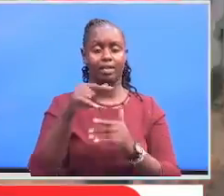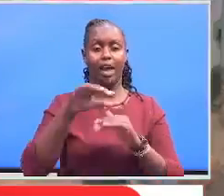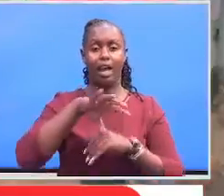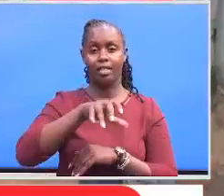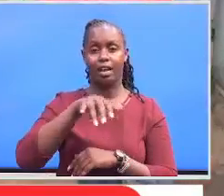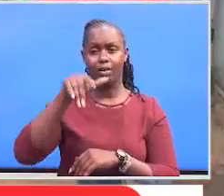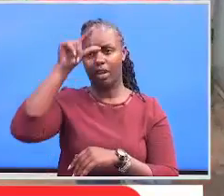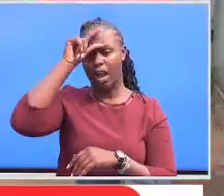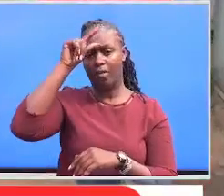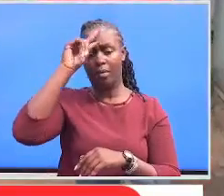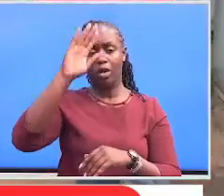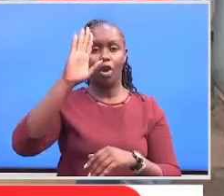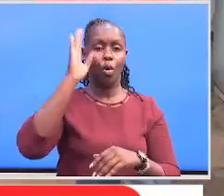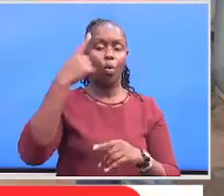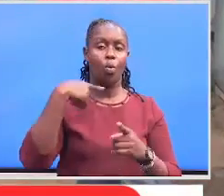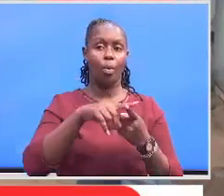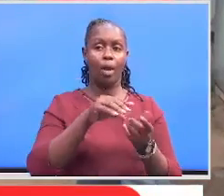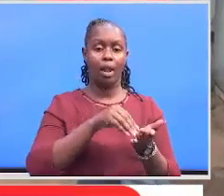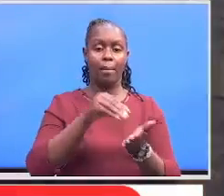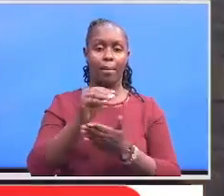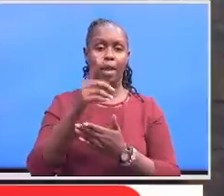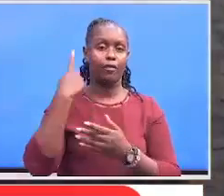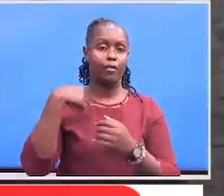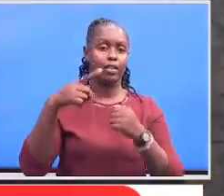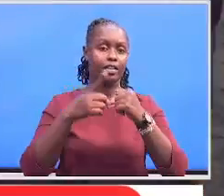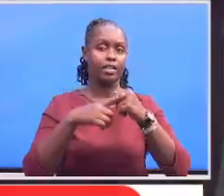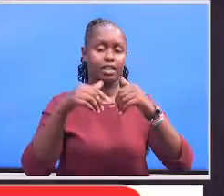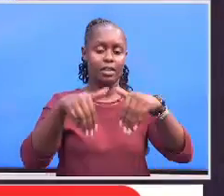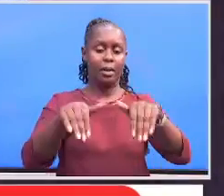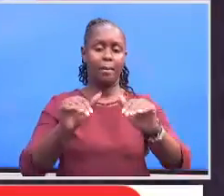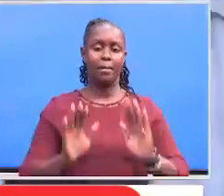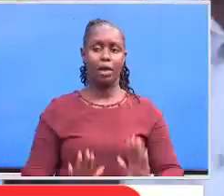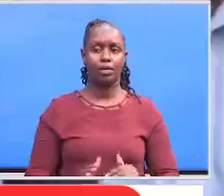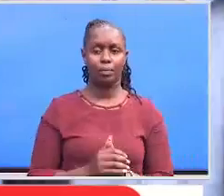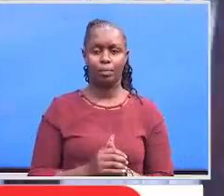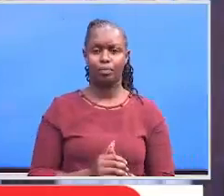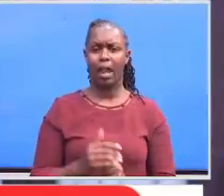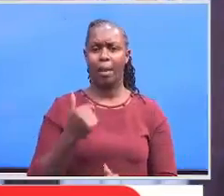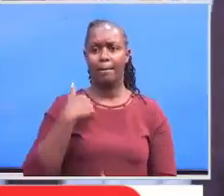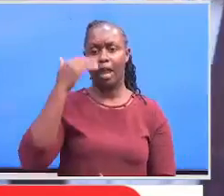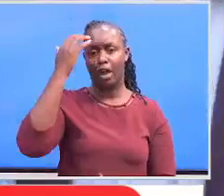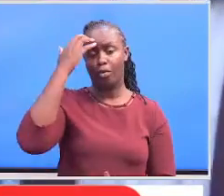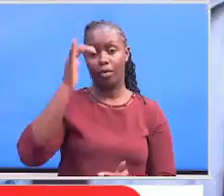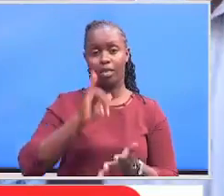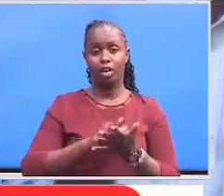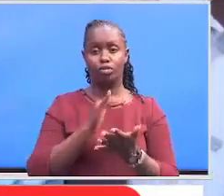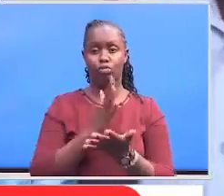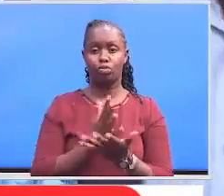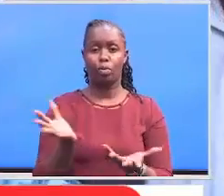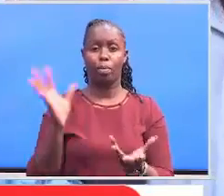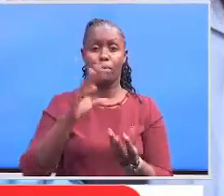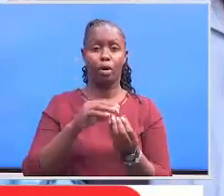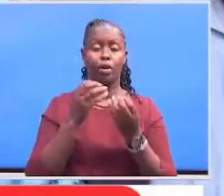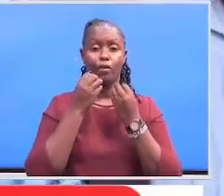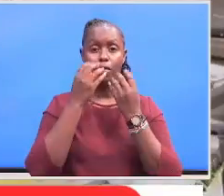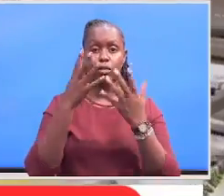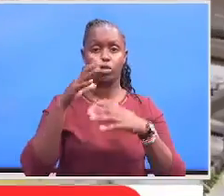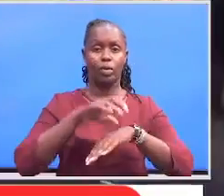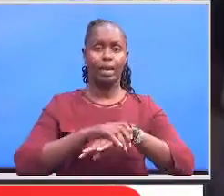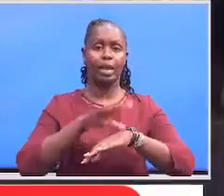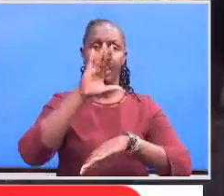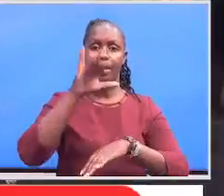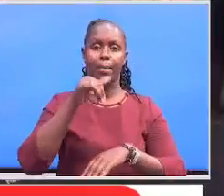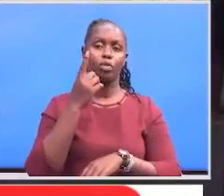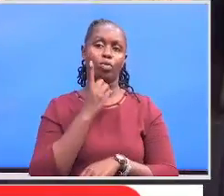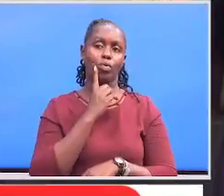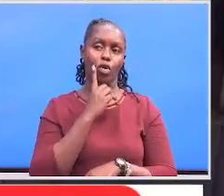the body of the six victims of the tragedy. And all I know is that we are going to get full information by tomorrow. We will have